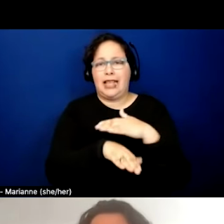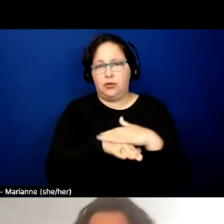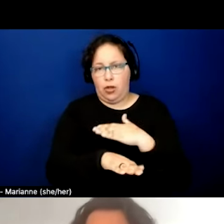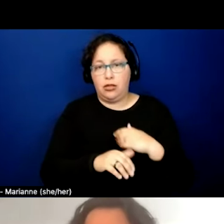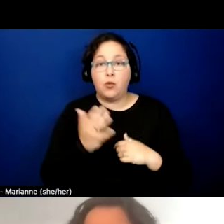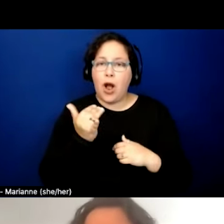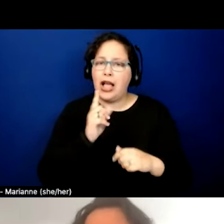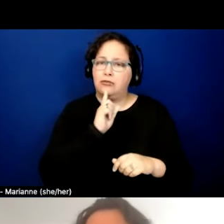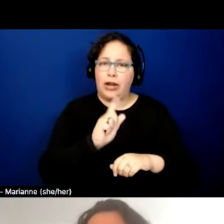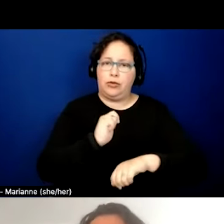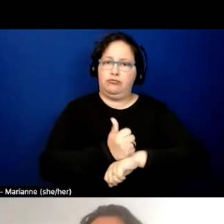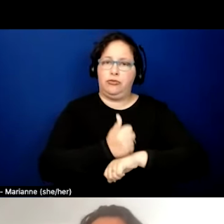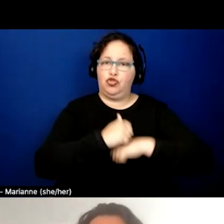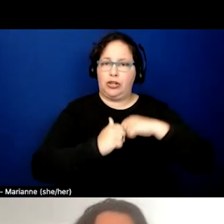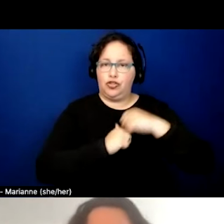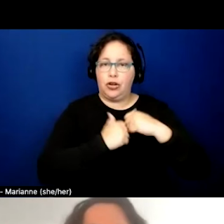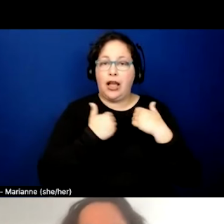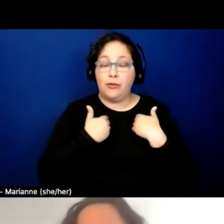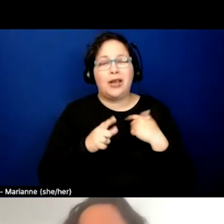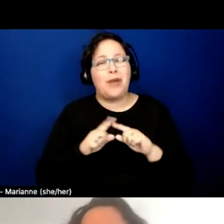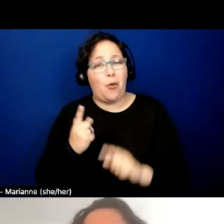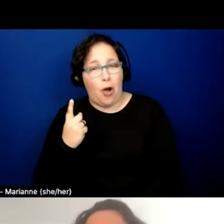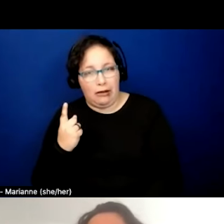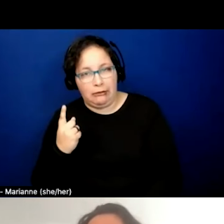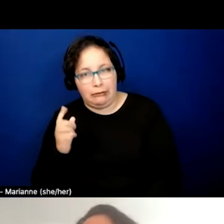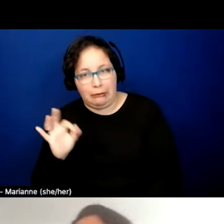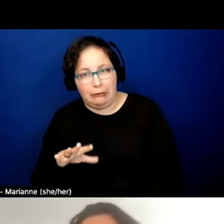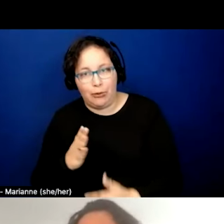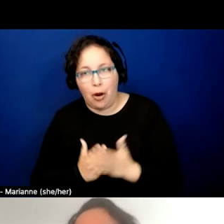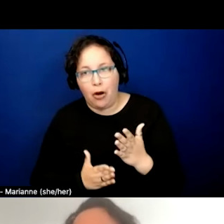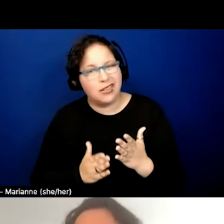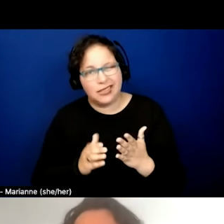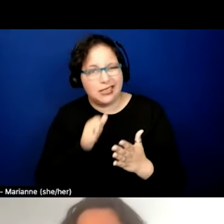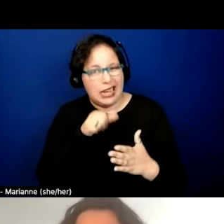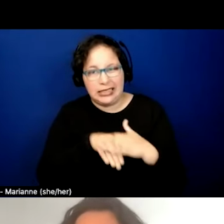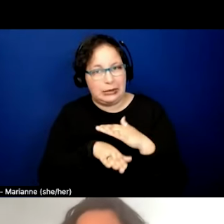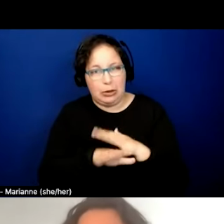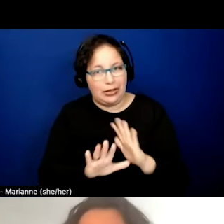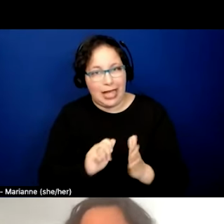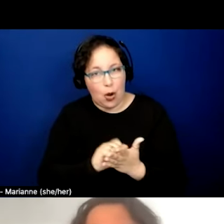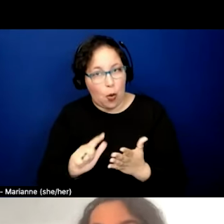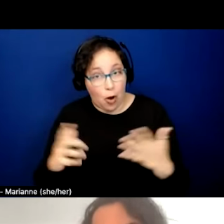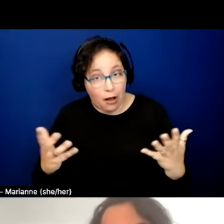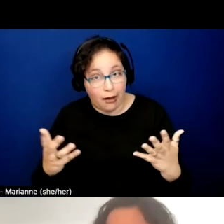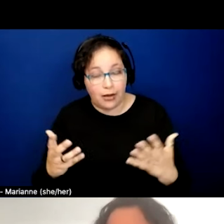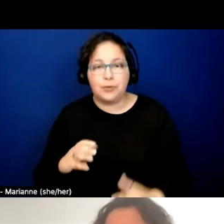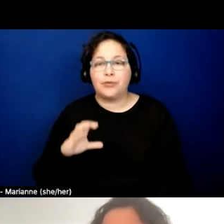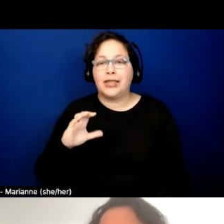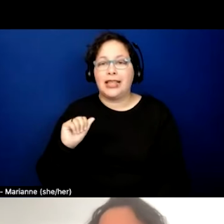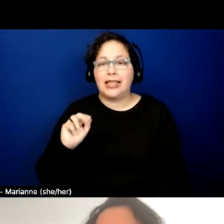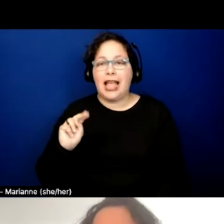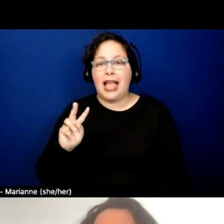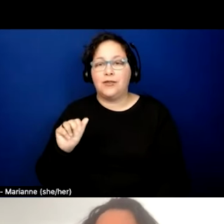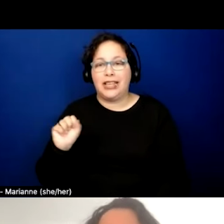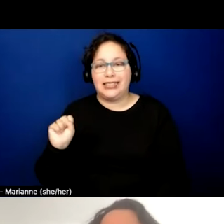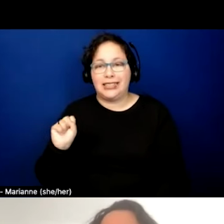very structured. But there is one web element that is not accessible at all, and that is the canvas element.